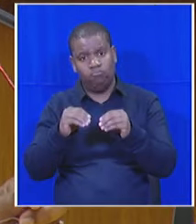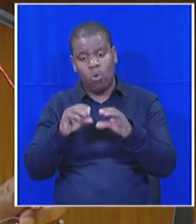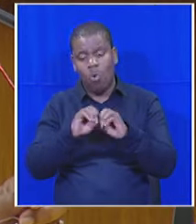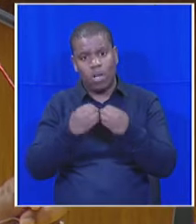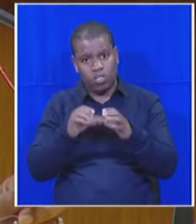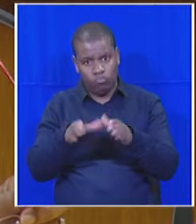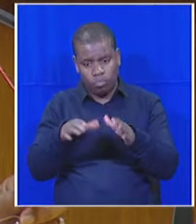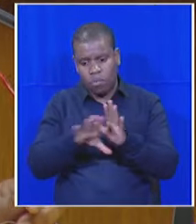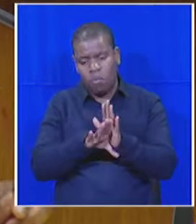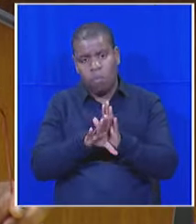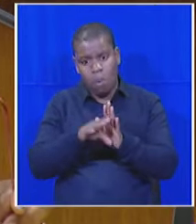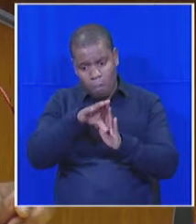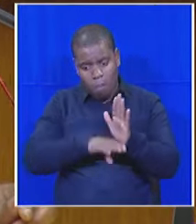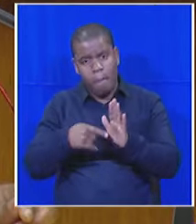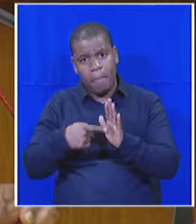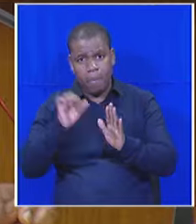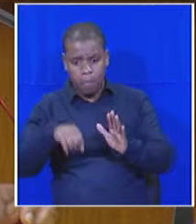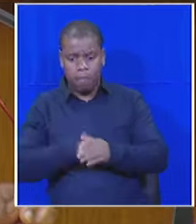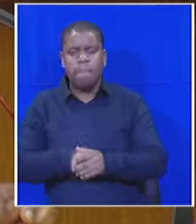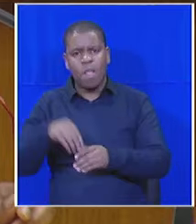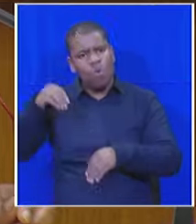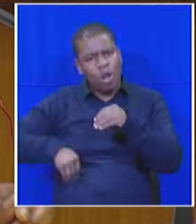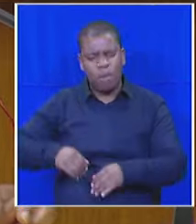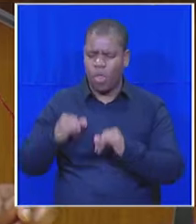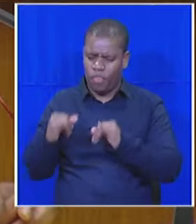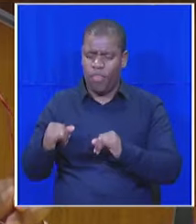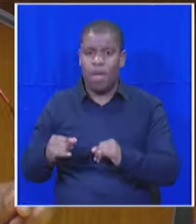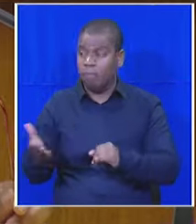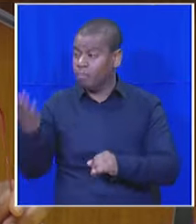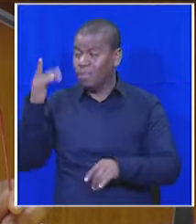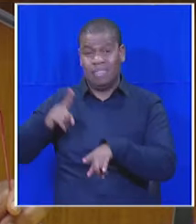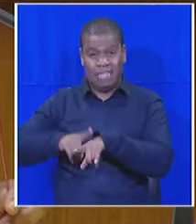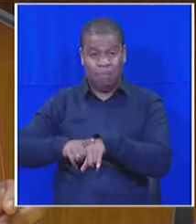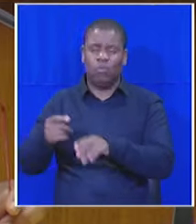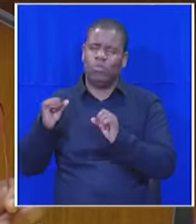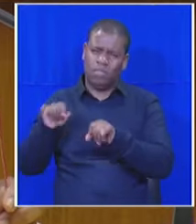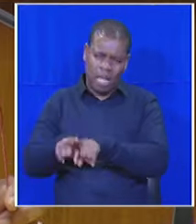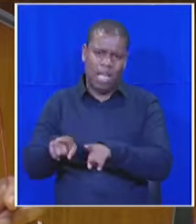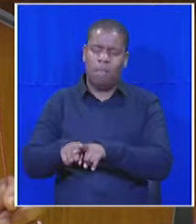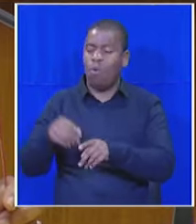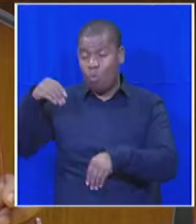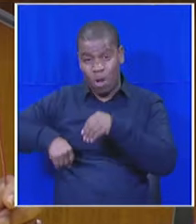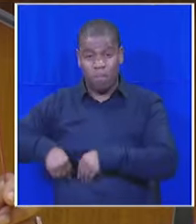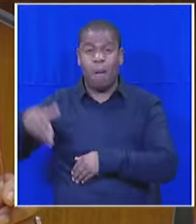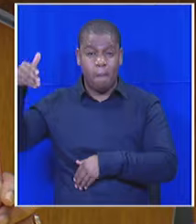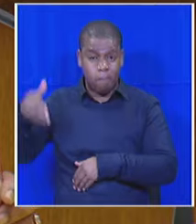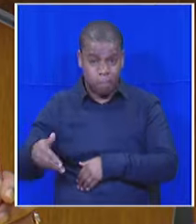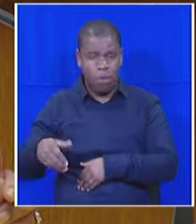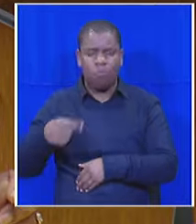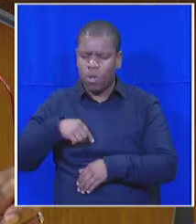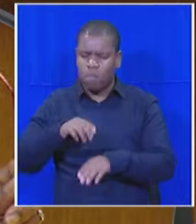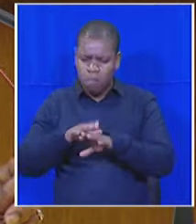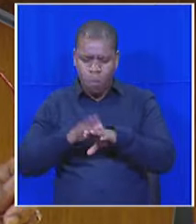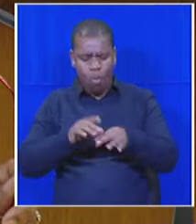South Africans that become corrupt. Even during apartheid, we had corruption. You didn't have any institutions. So we will continue to support those